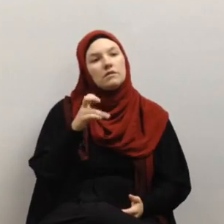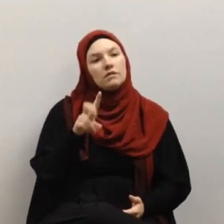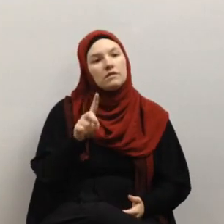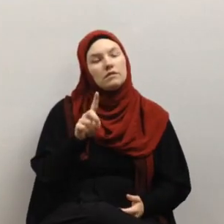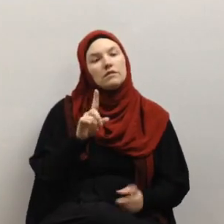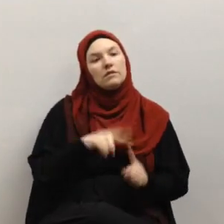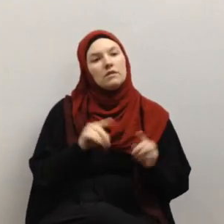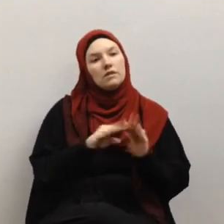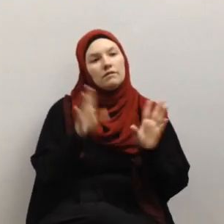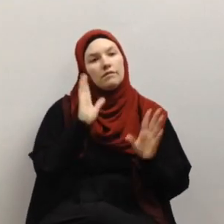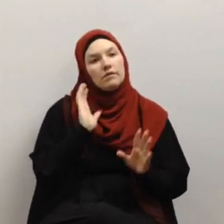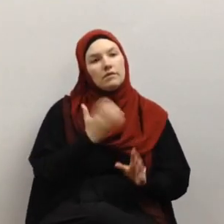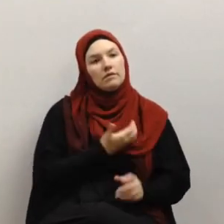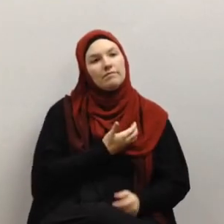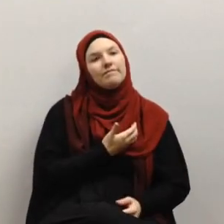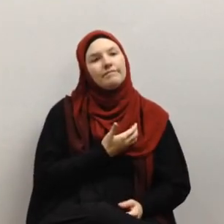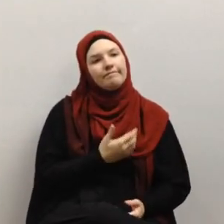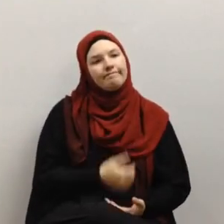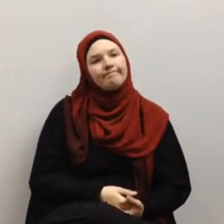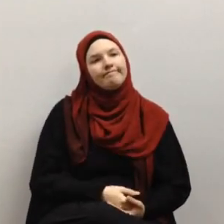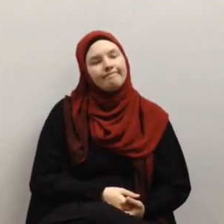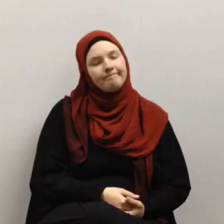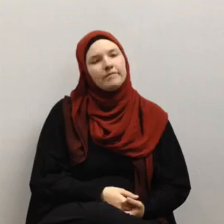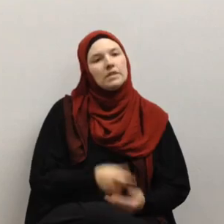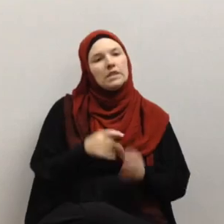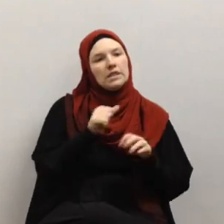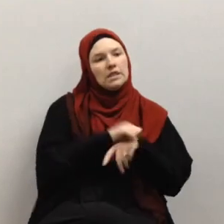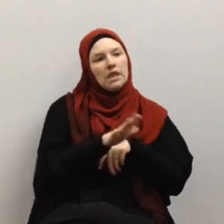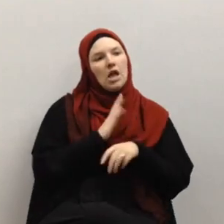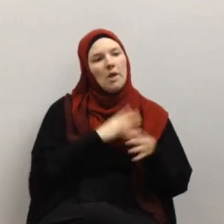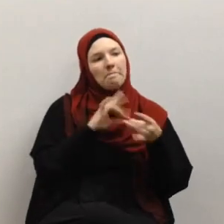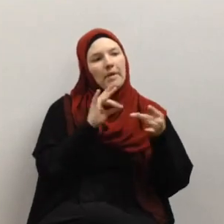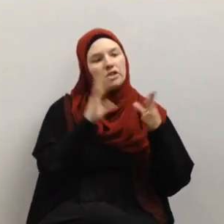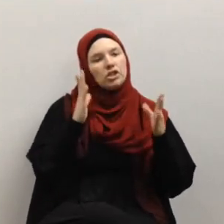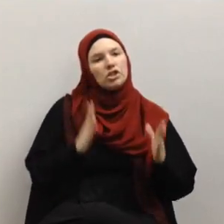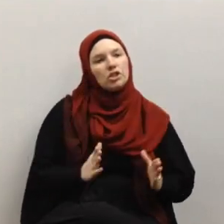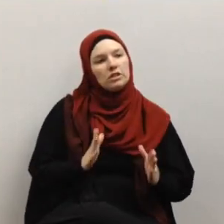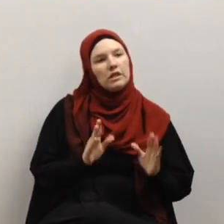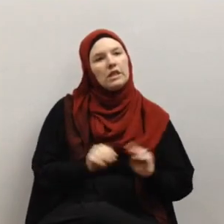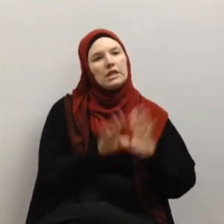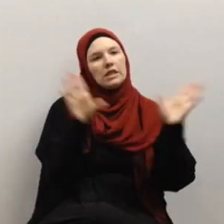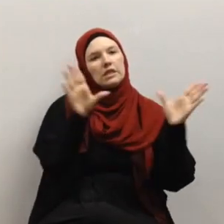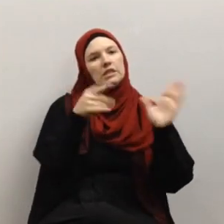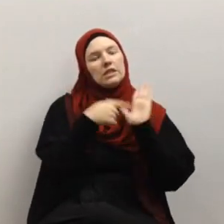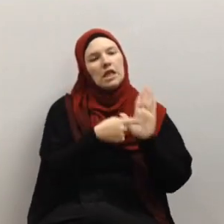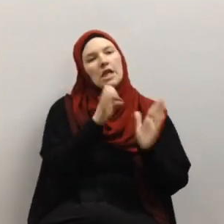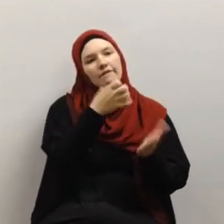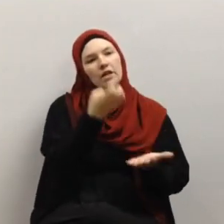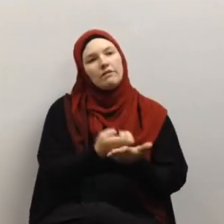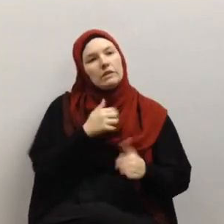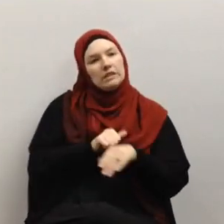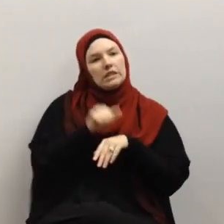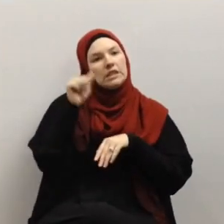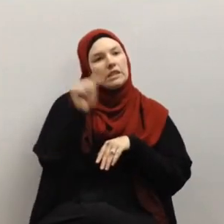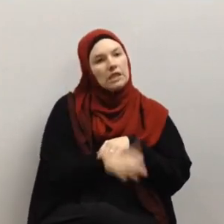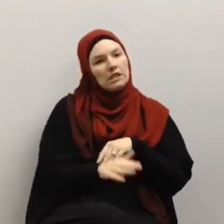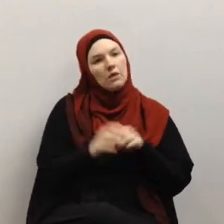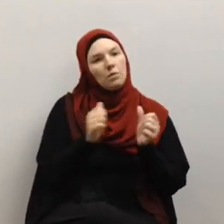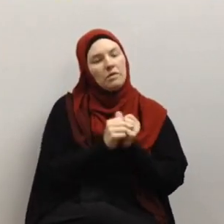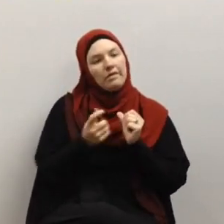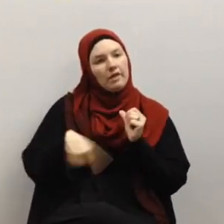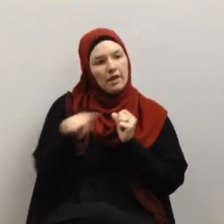it for us. We have sent our messengers with clear signs and evidence, and we've sent down with